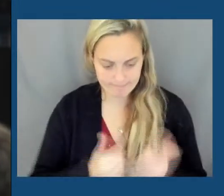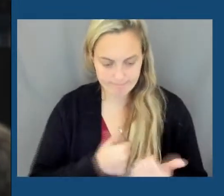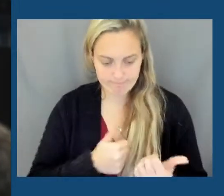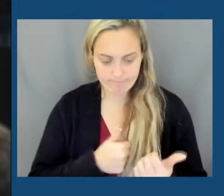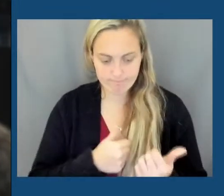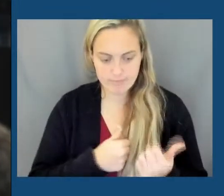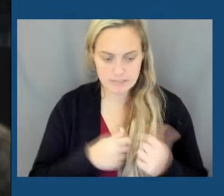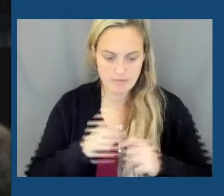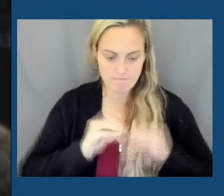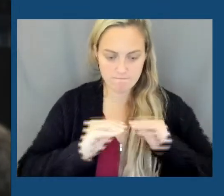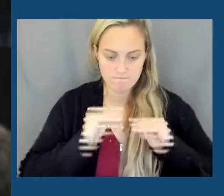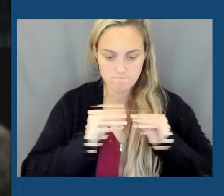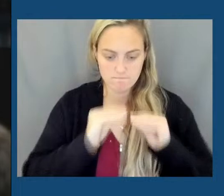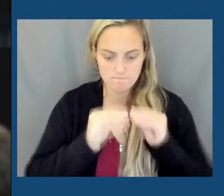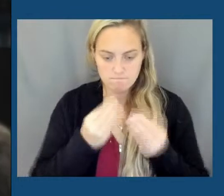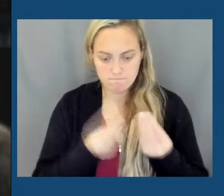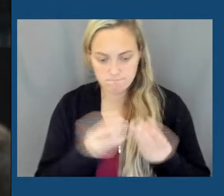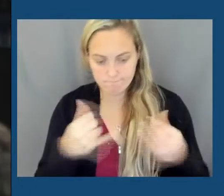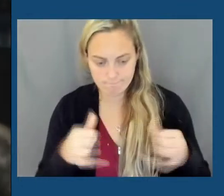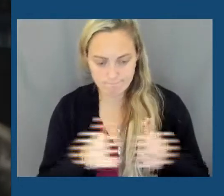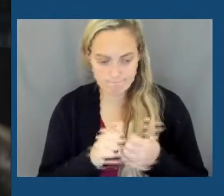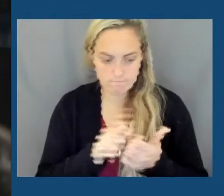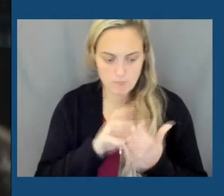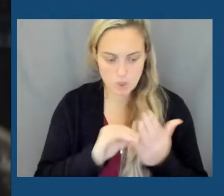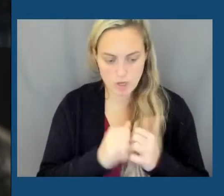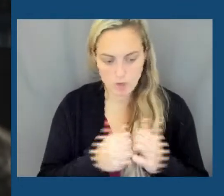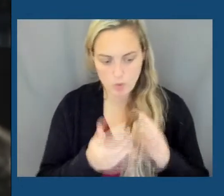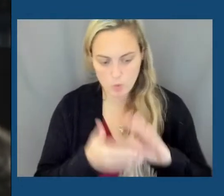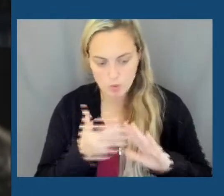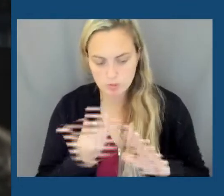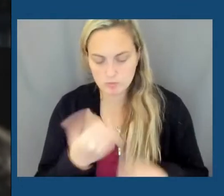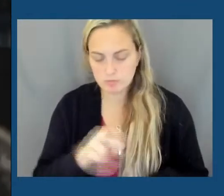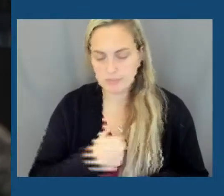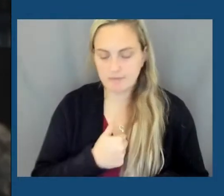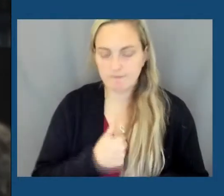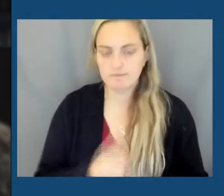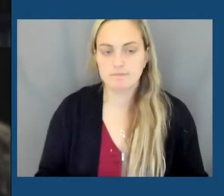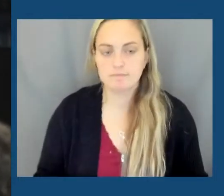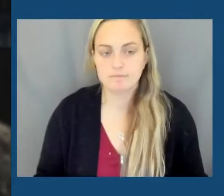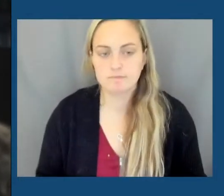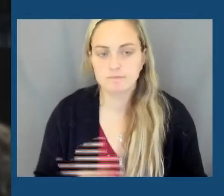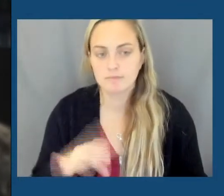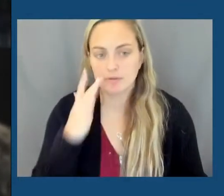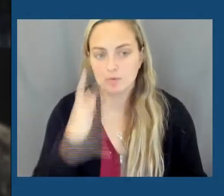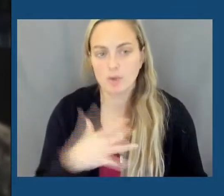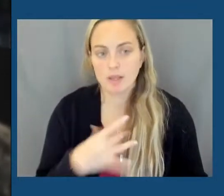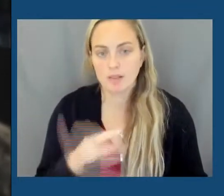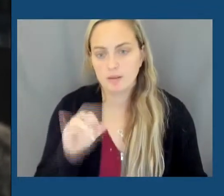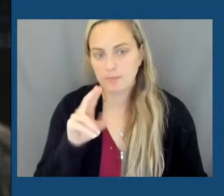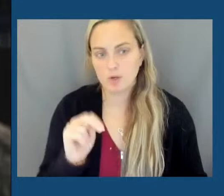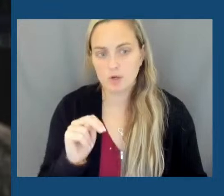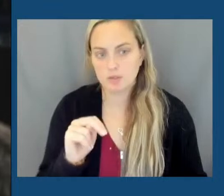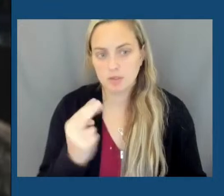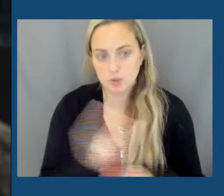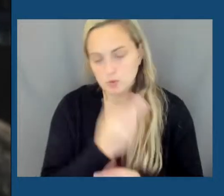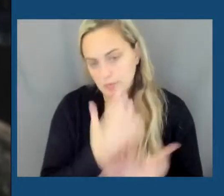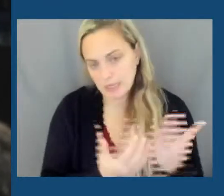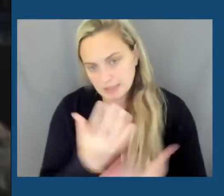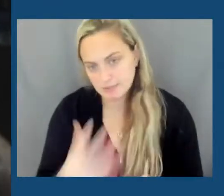screws in my hands and just learn how the material works on my own. That's why I like Micron. It's just I get to use my